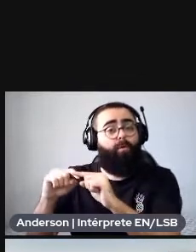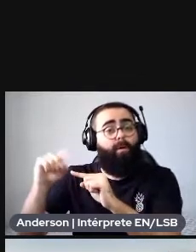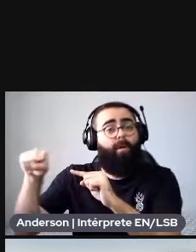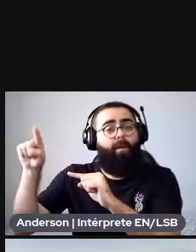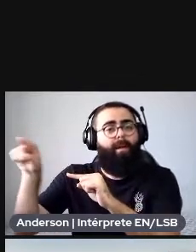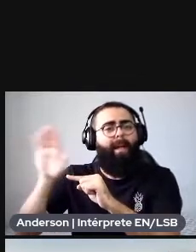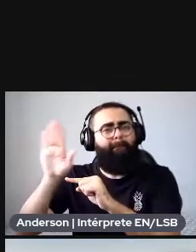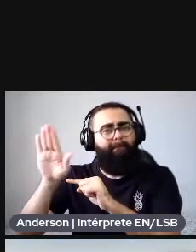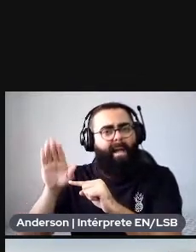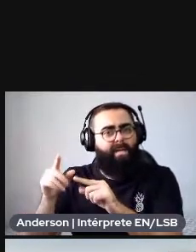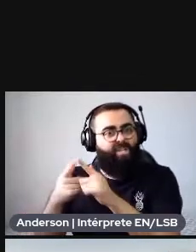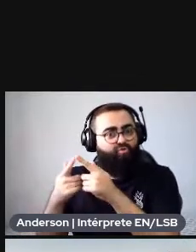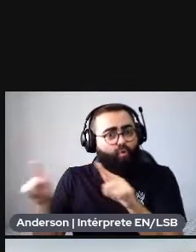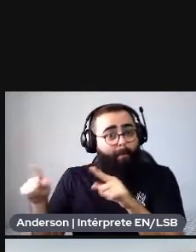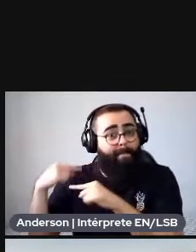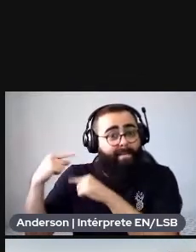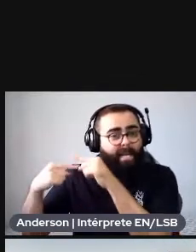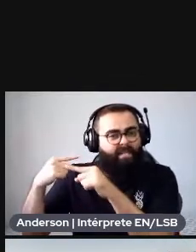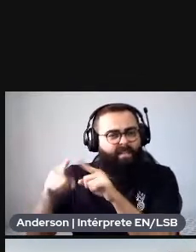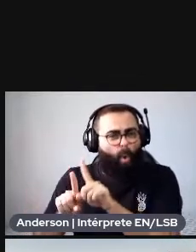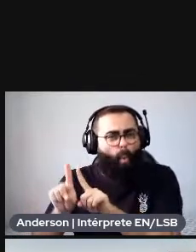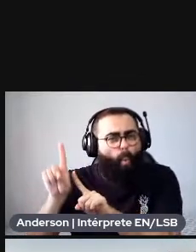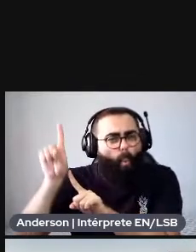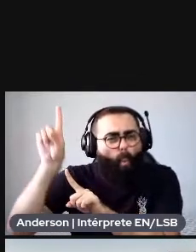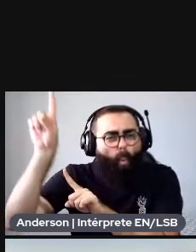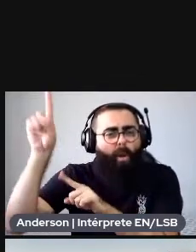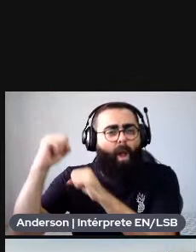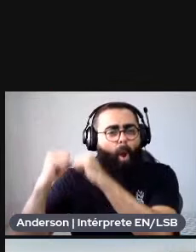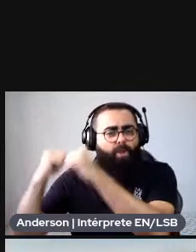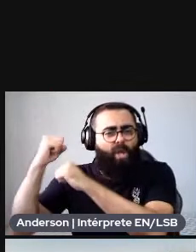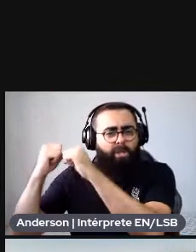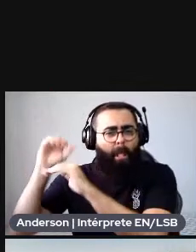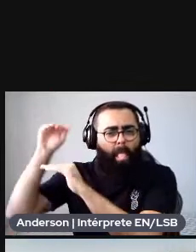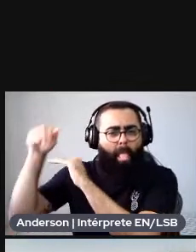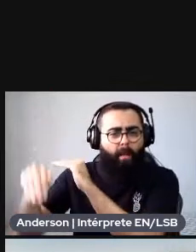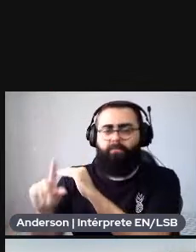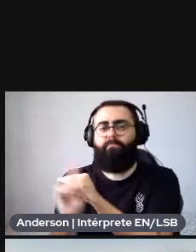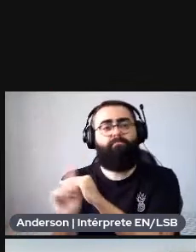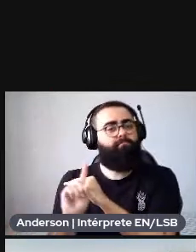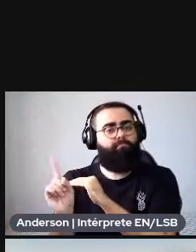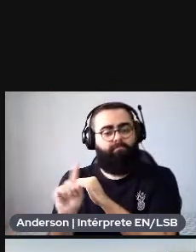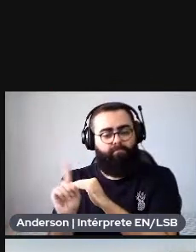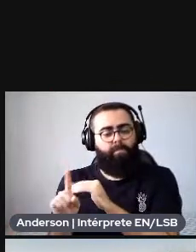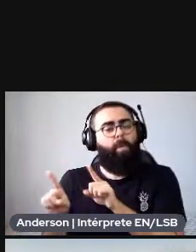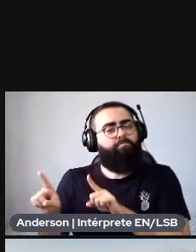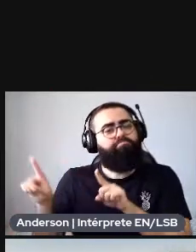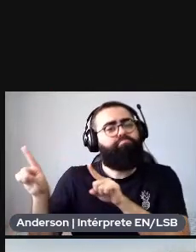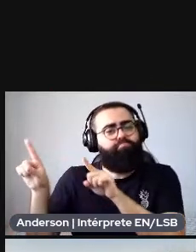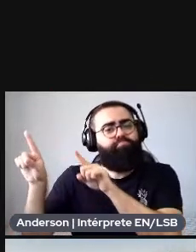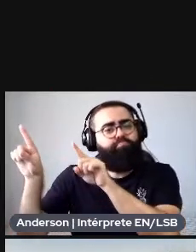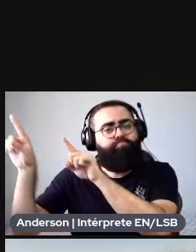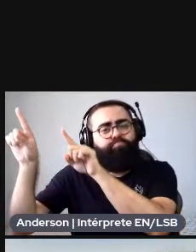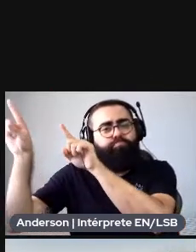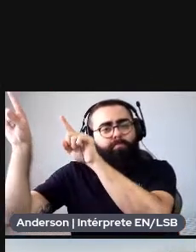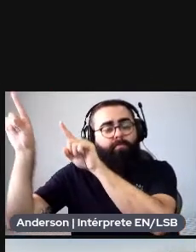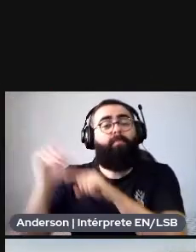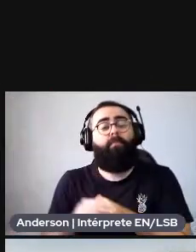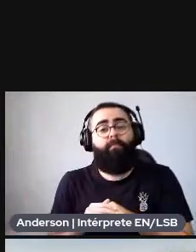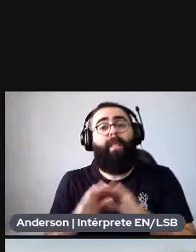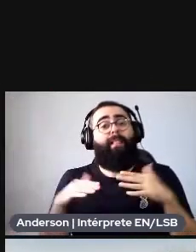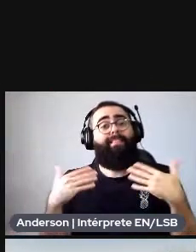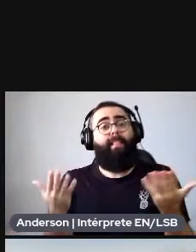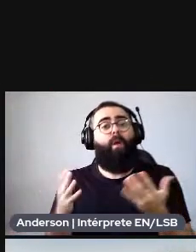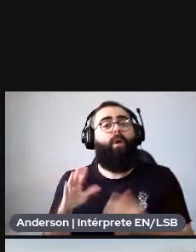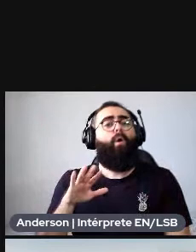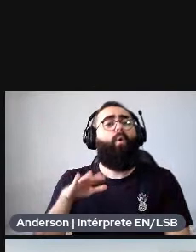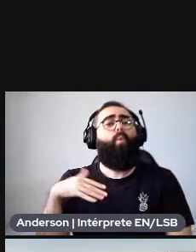of grammaticalization as a dominant approach to language change. So the question is what the overall impact has